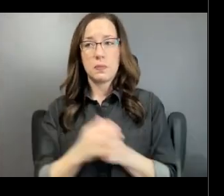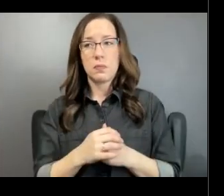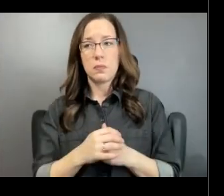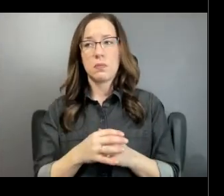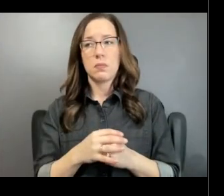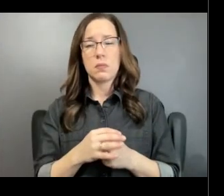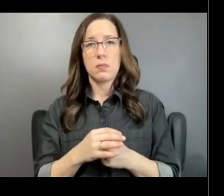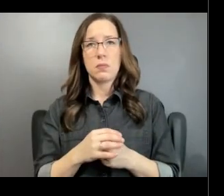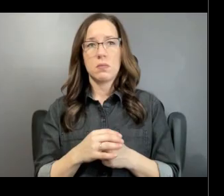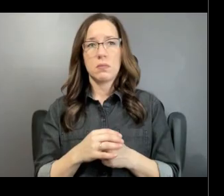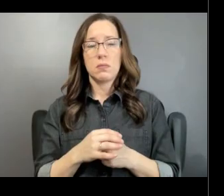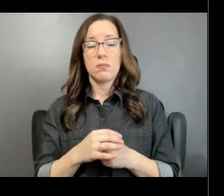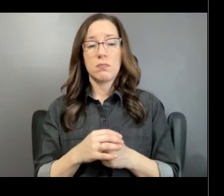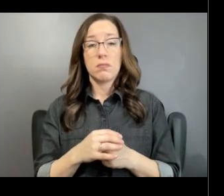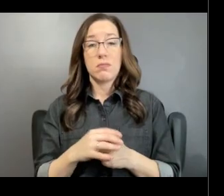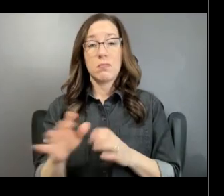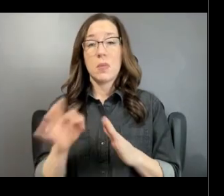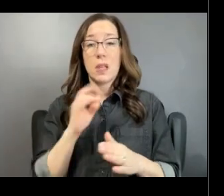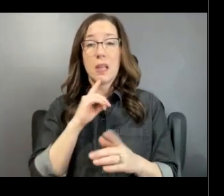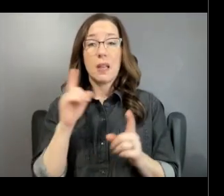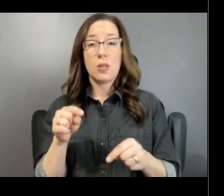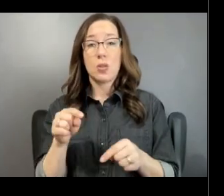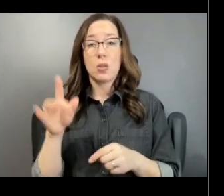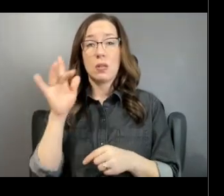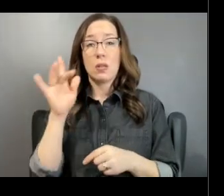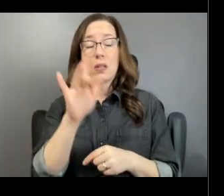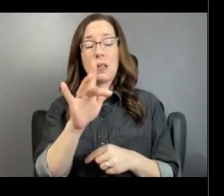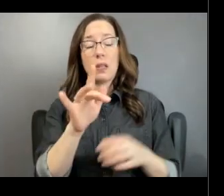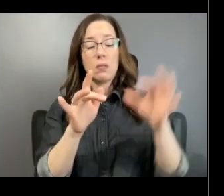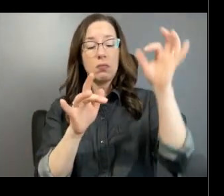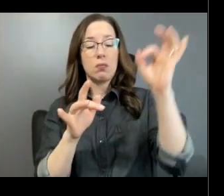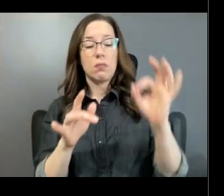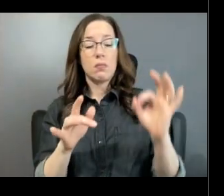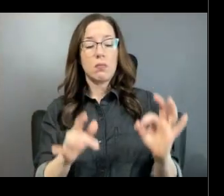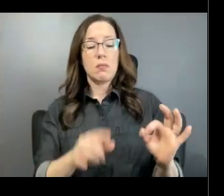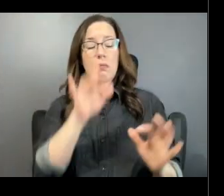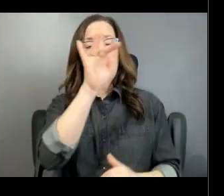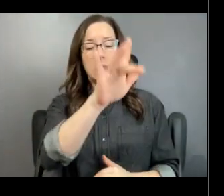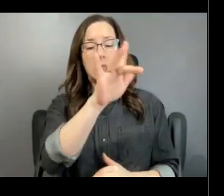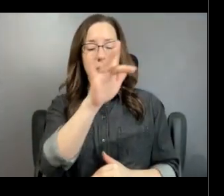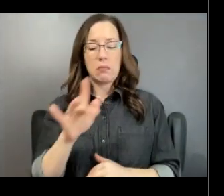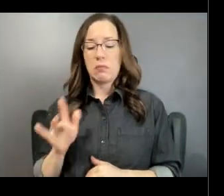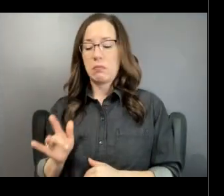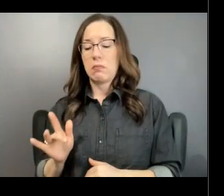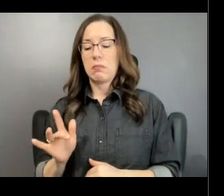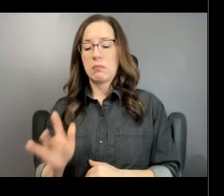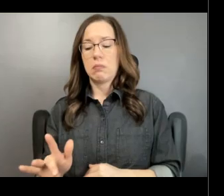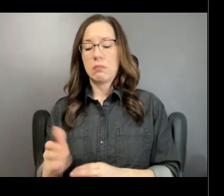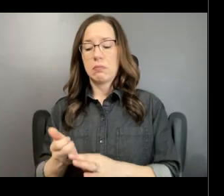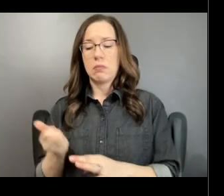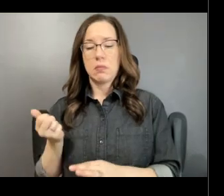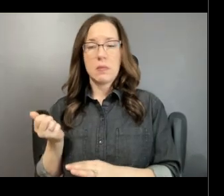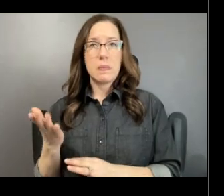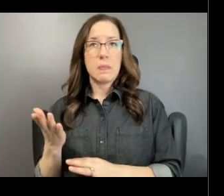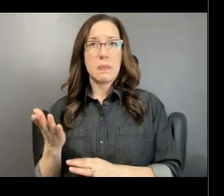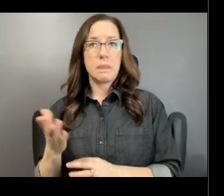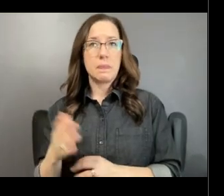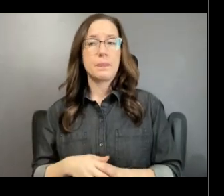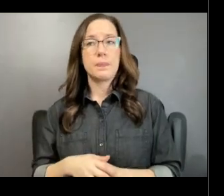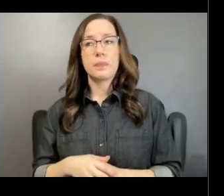To select your answer, click the circle next to the answer and hit submit at the